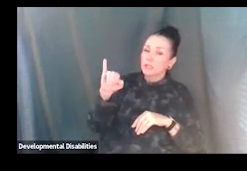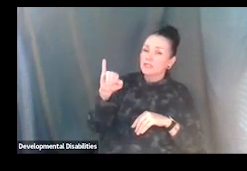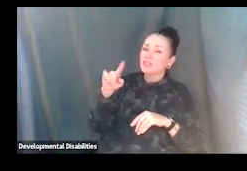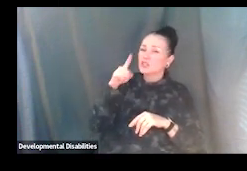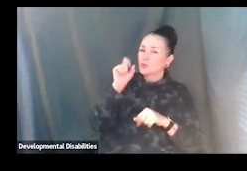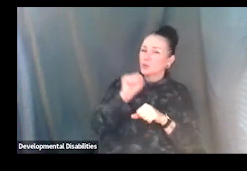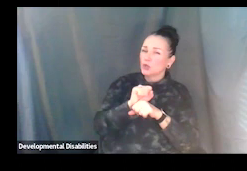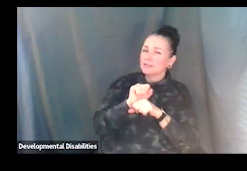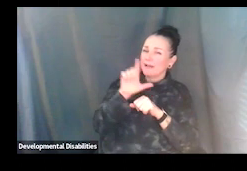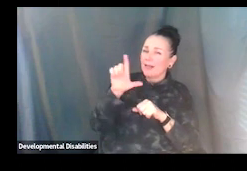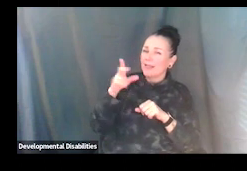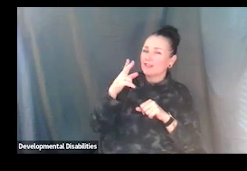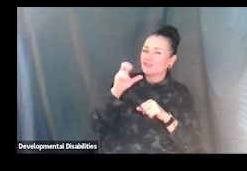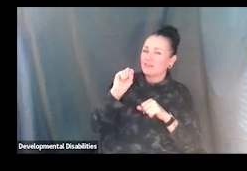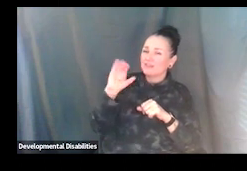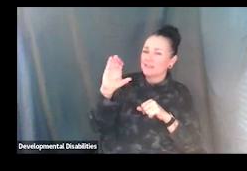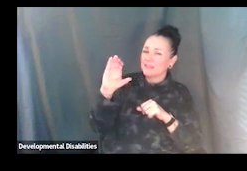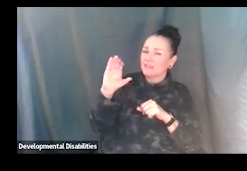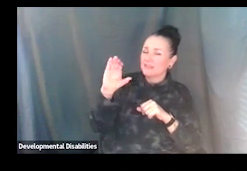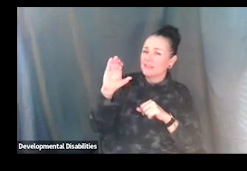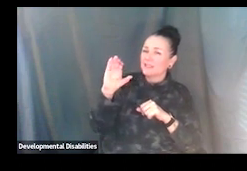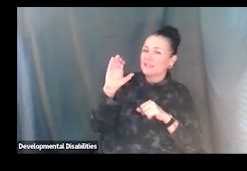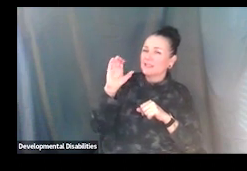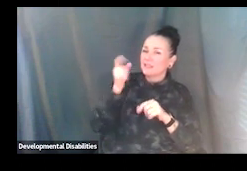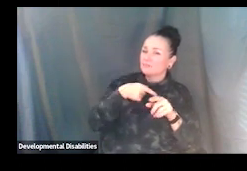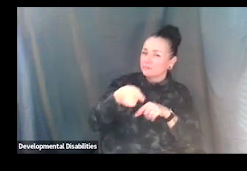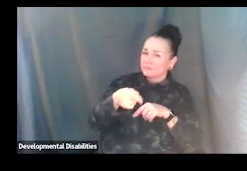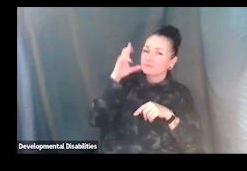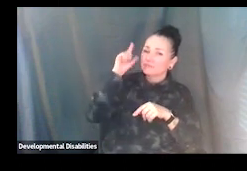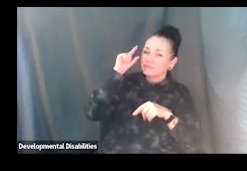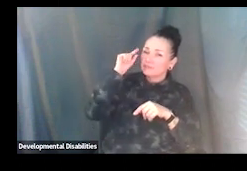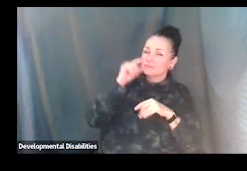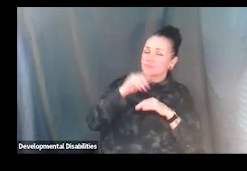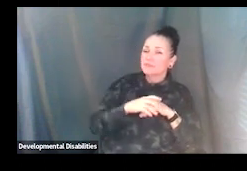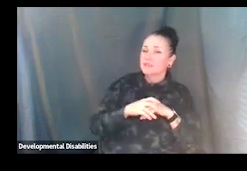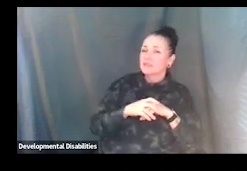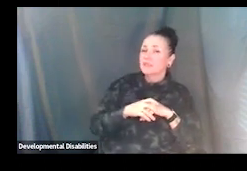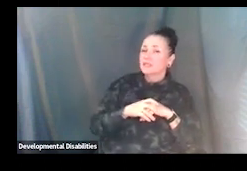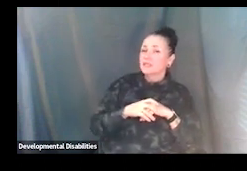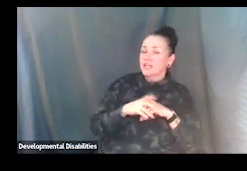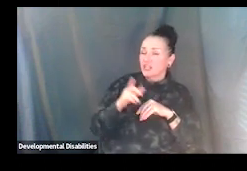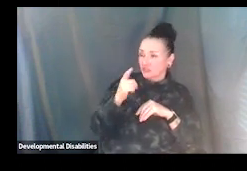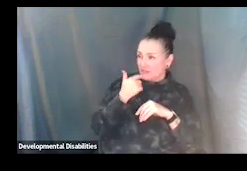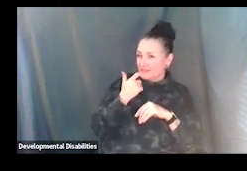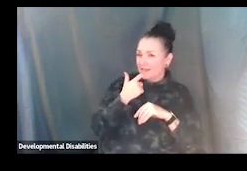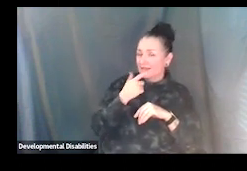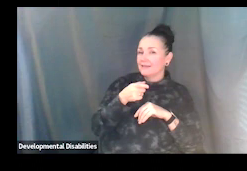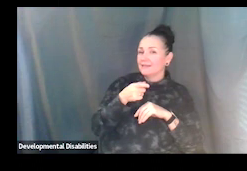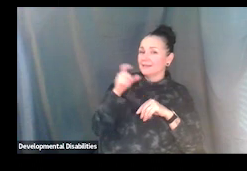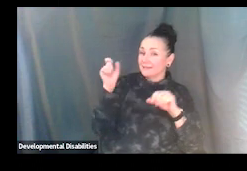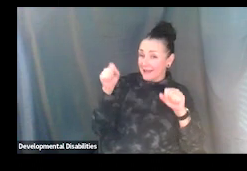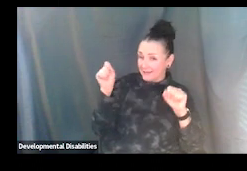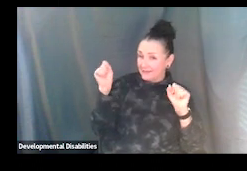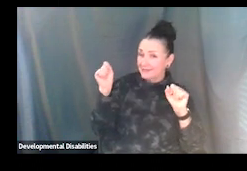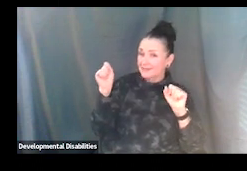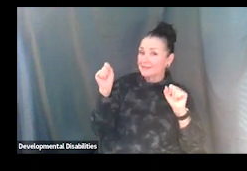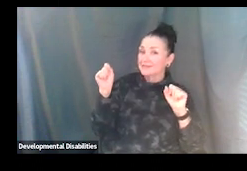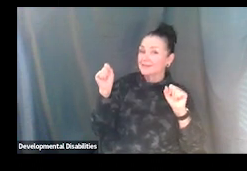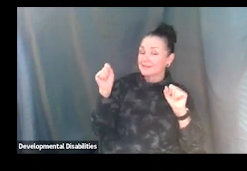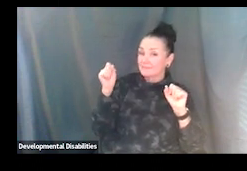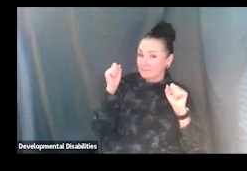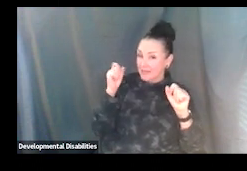her strong beliefs is that people with epilepsy and ADHD are probably grossly undertreated for ADHD because of worries about